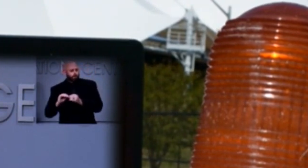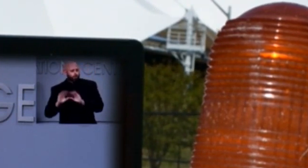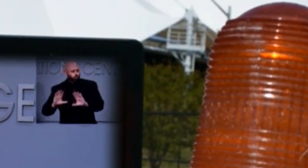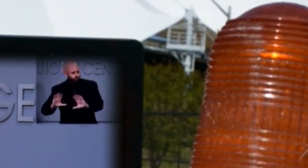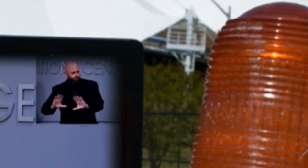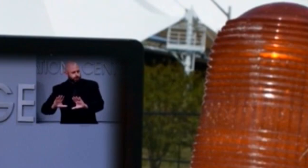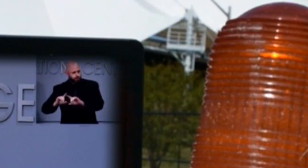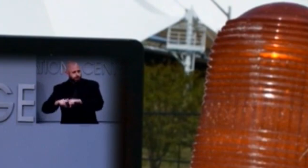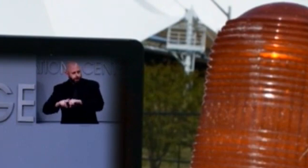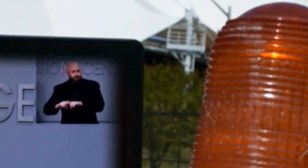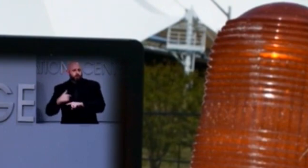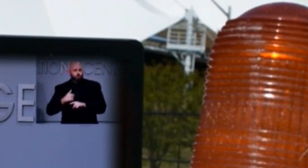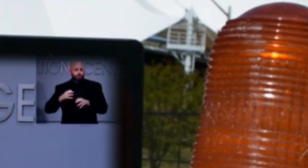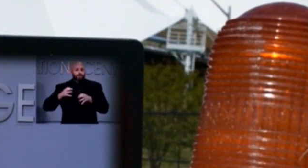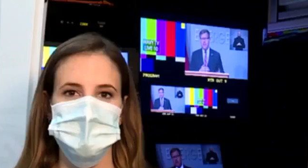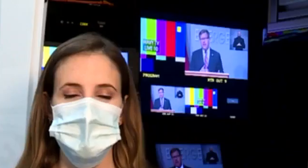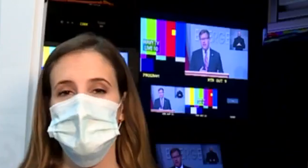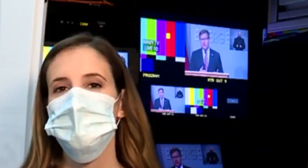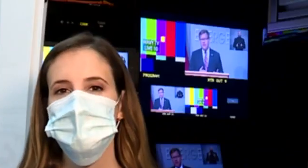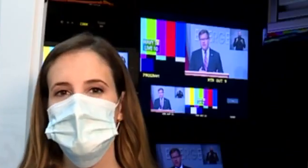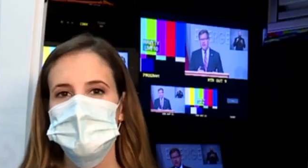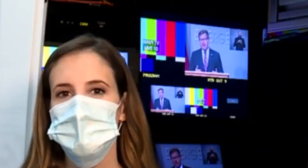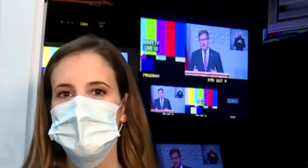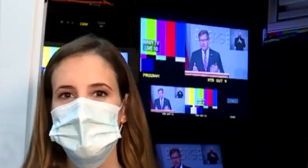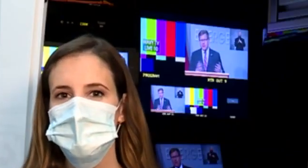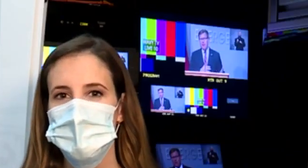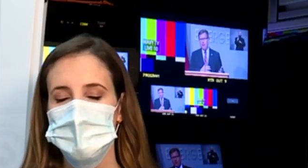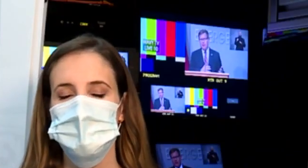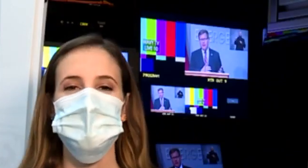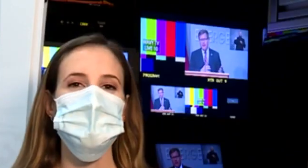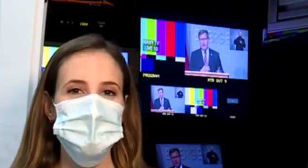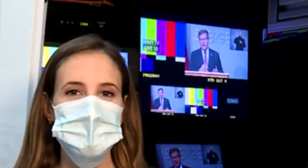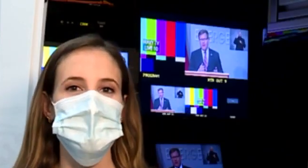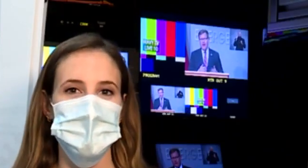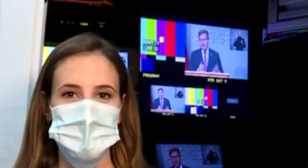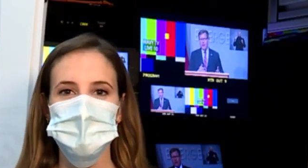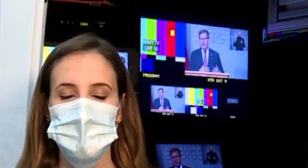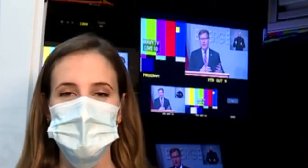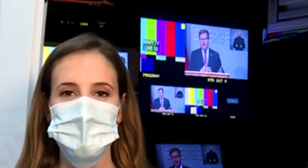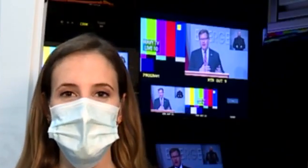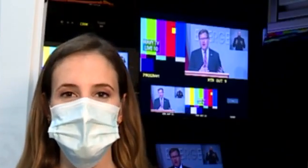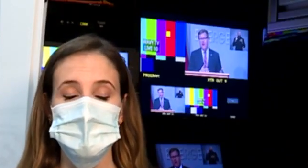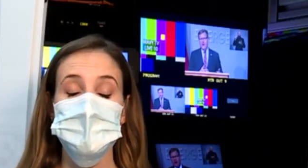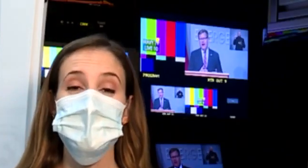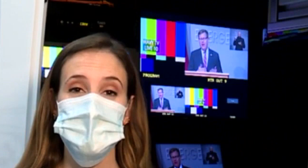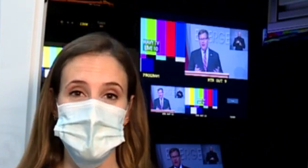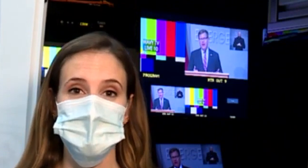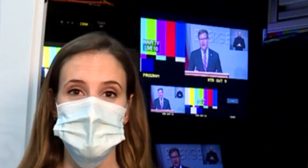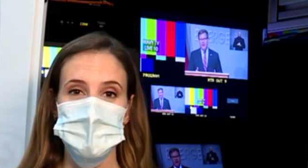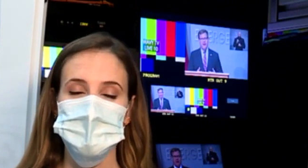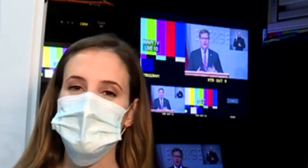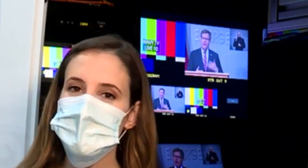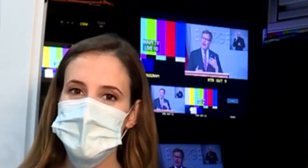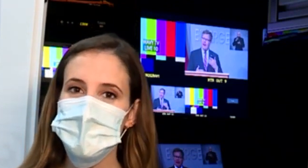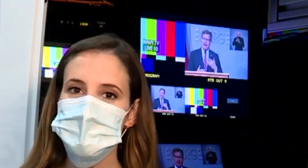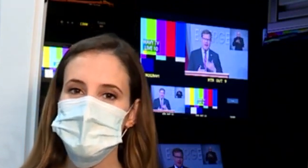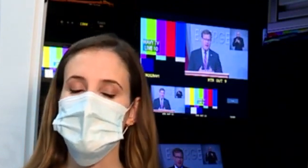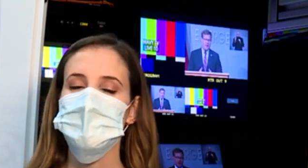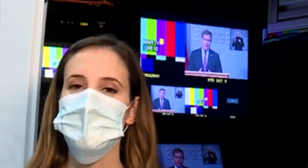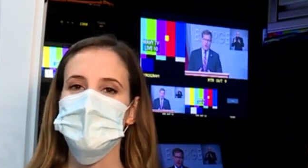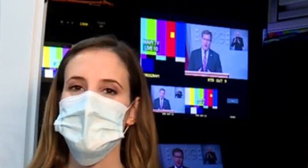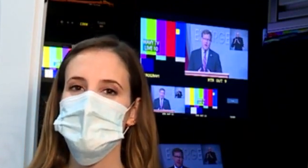before we go into phase two. Cooper says there was some talk of increasing unemployment benefits in the General Assembly this